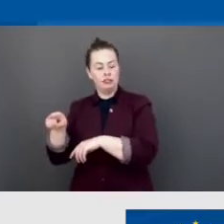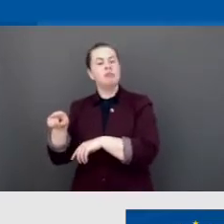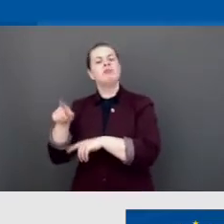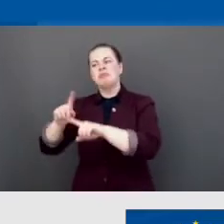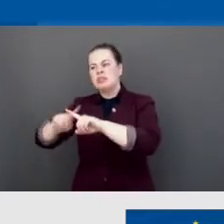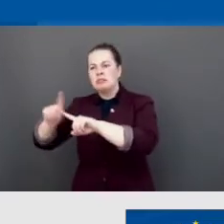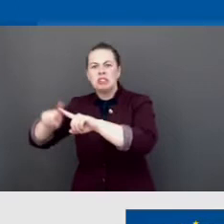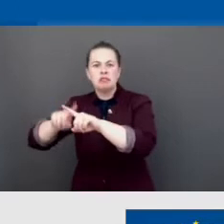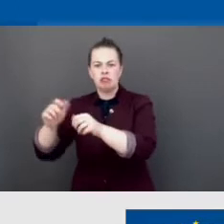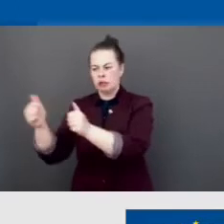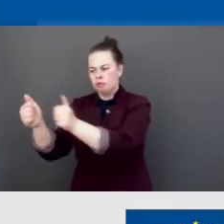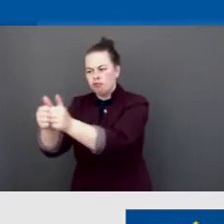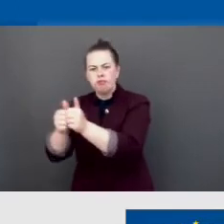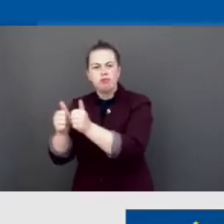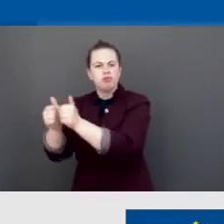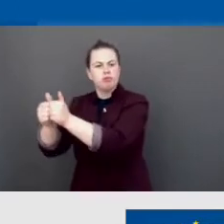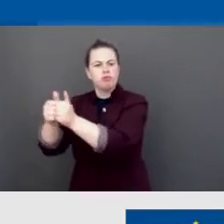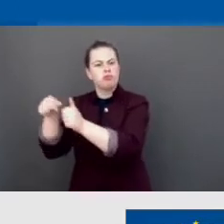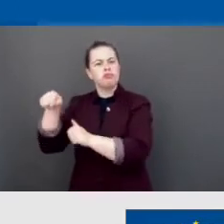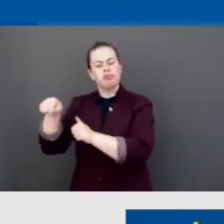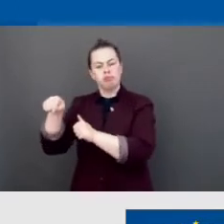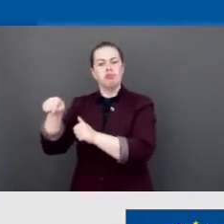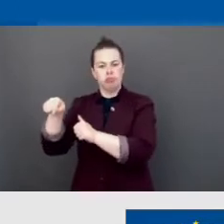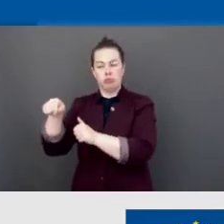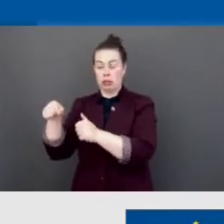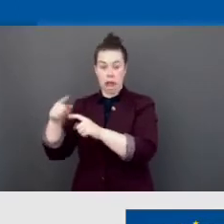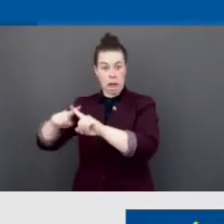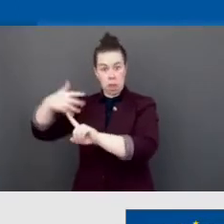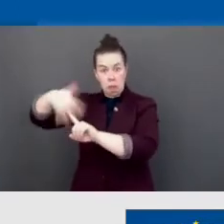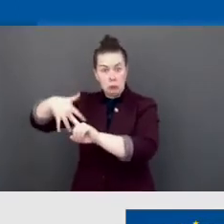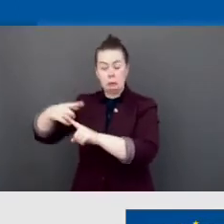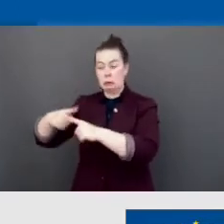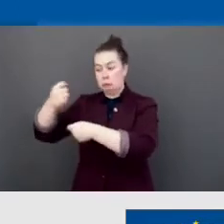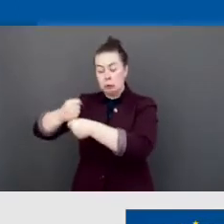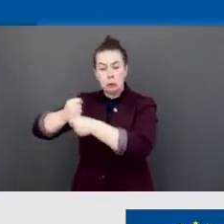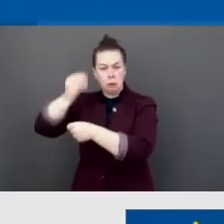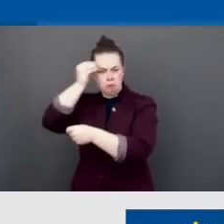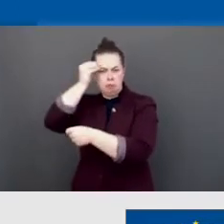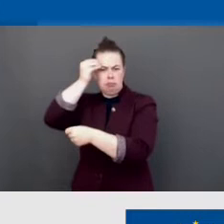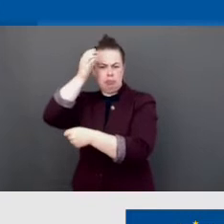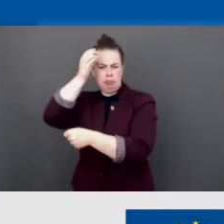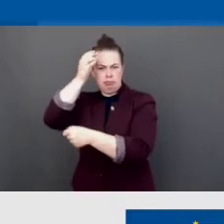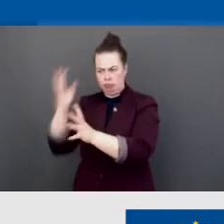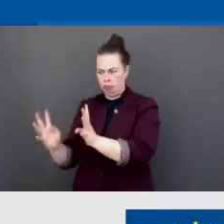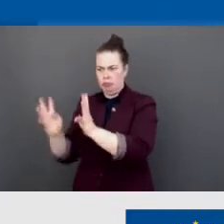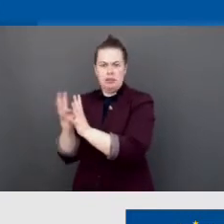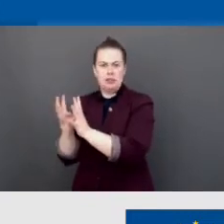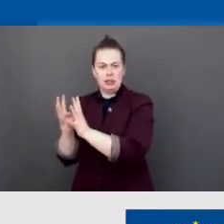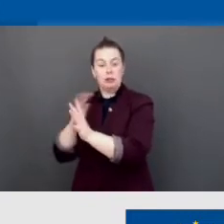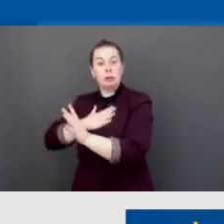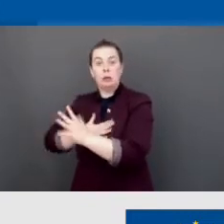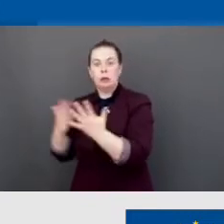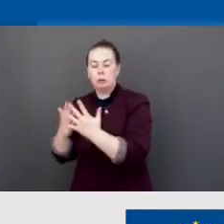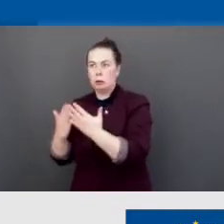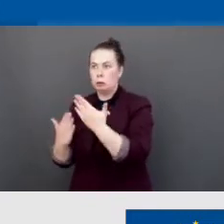organic unit is the research group Synthesis Agency, which are working with which